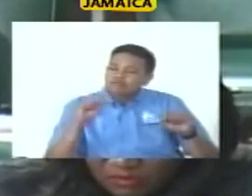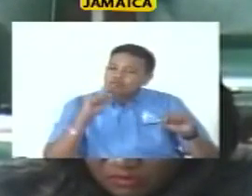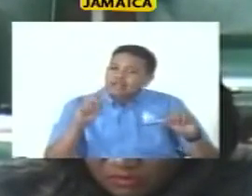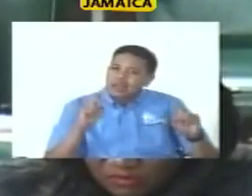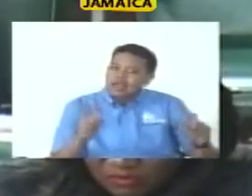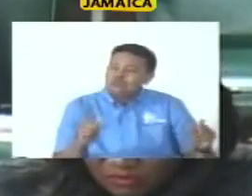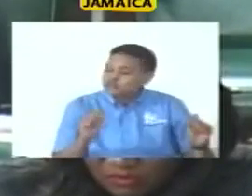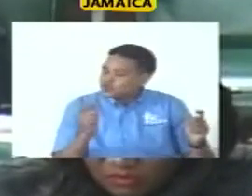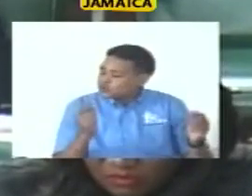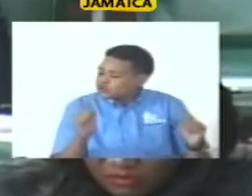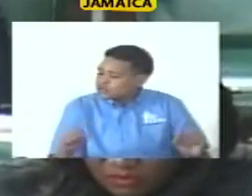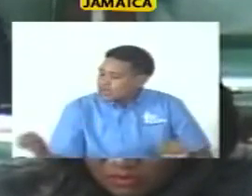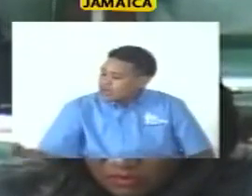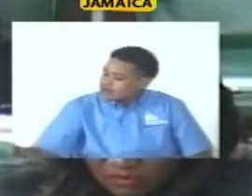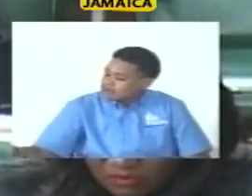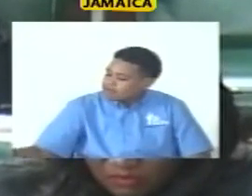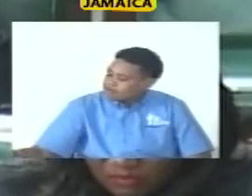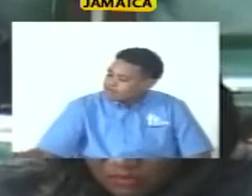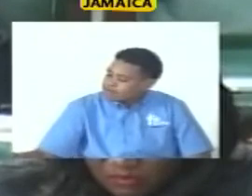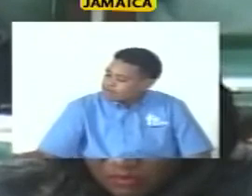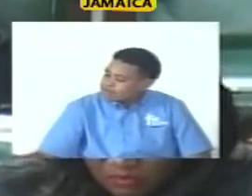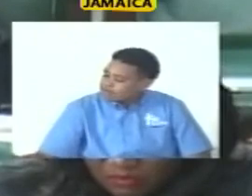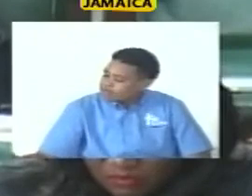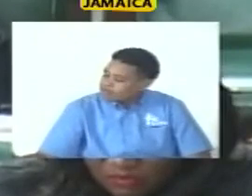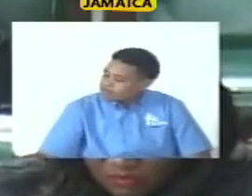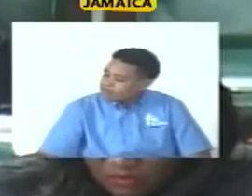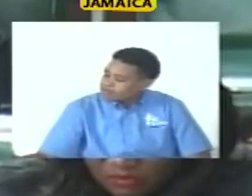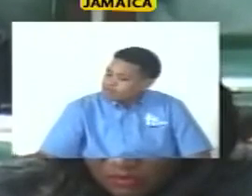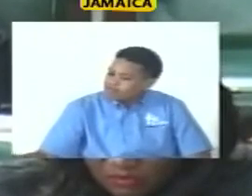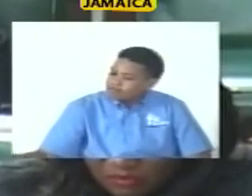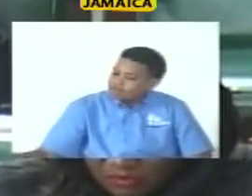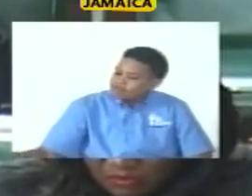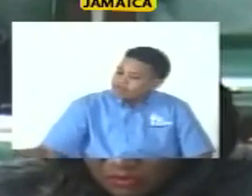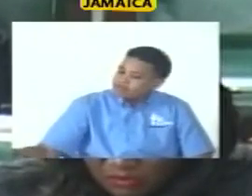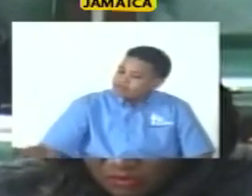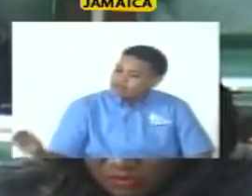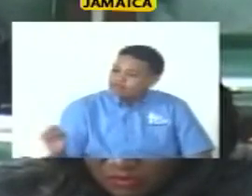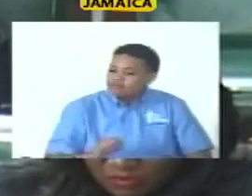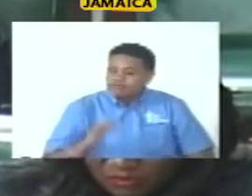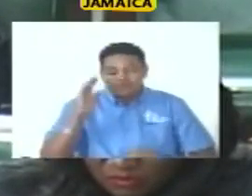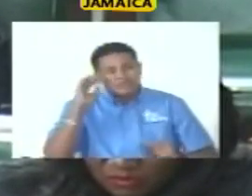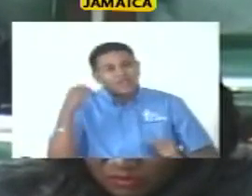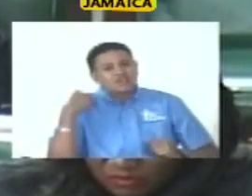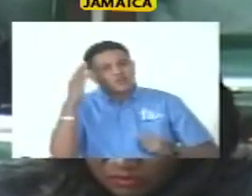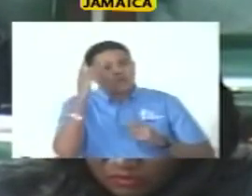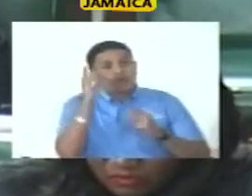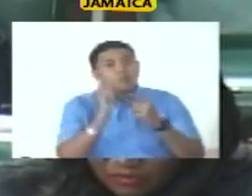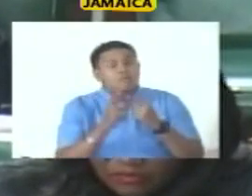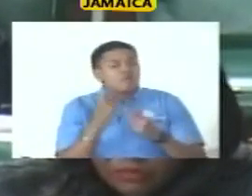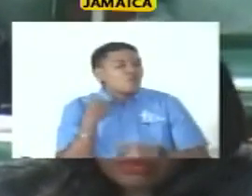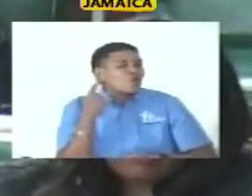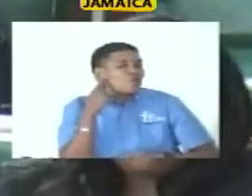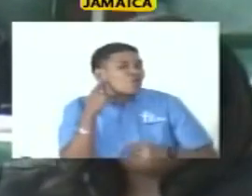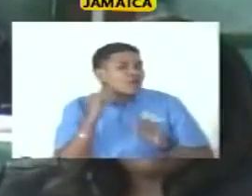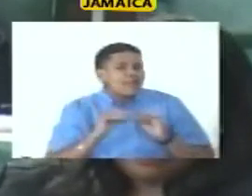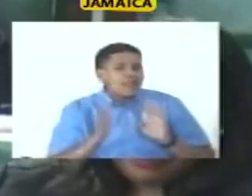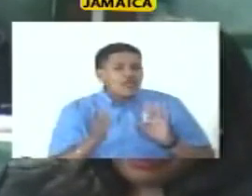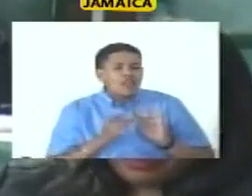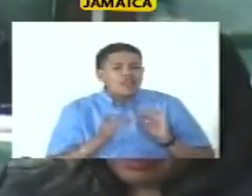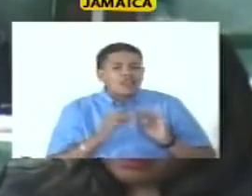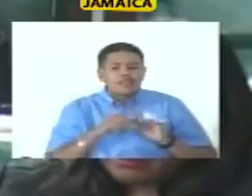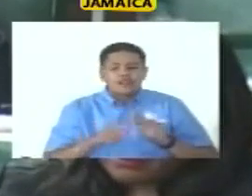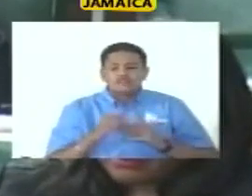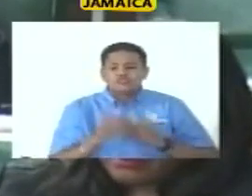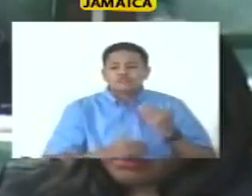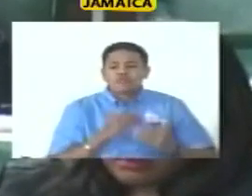expeditiously. Mr. President, I know that one point that has come out quite clearly in this process